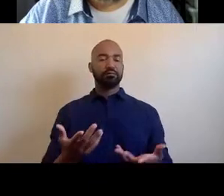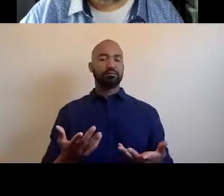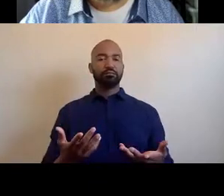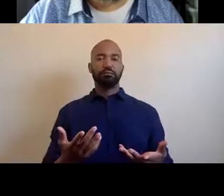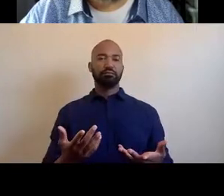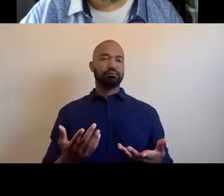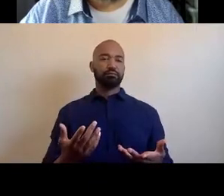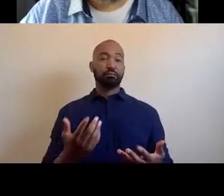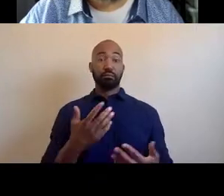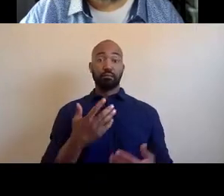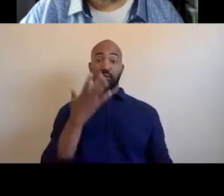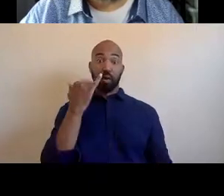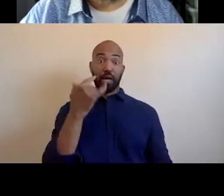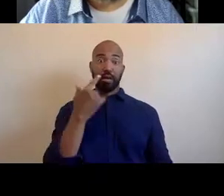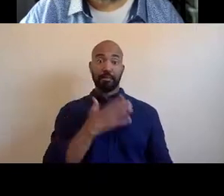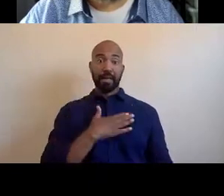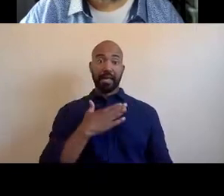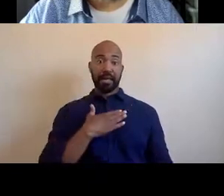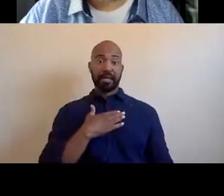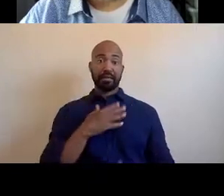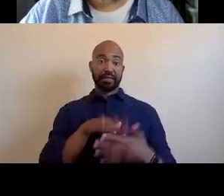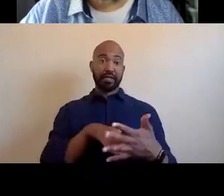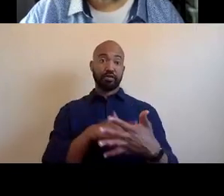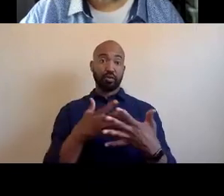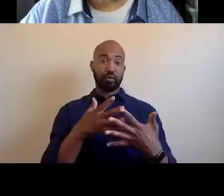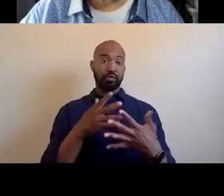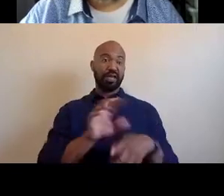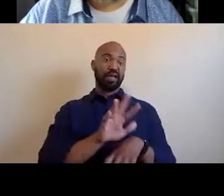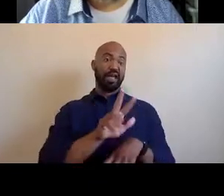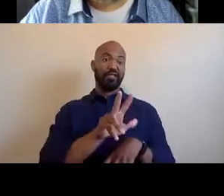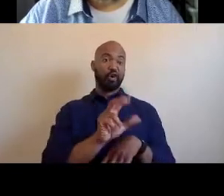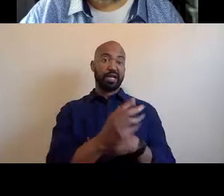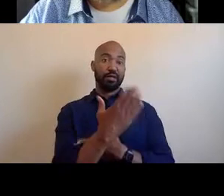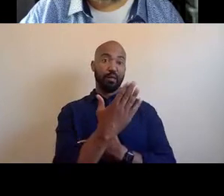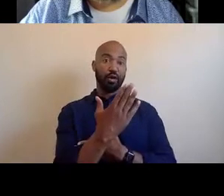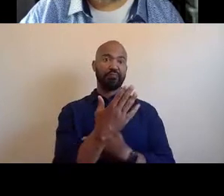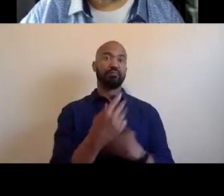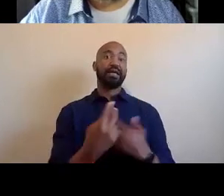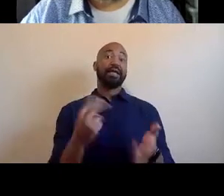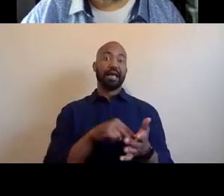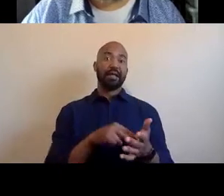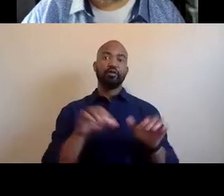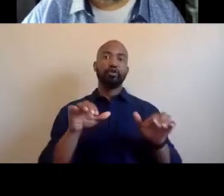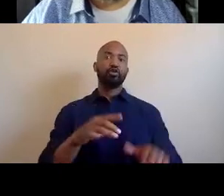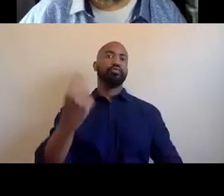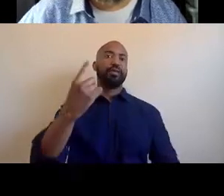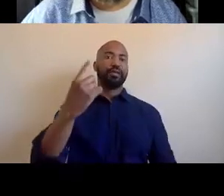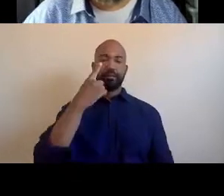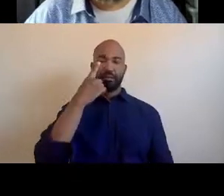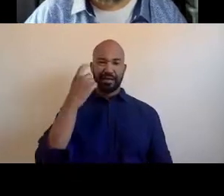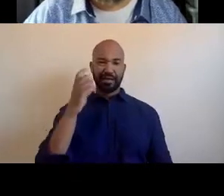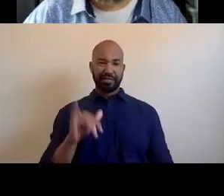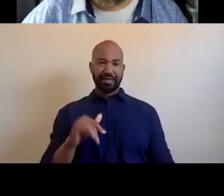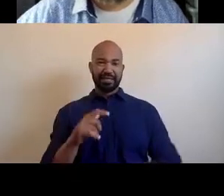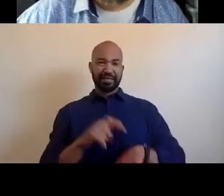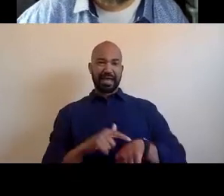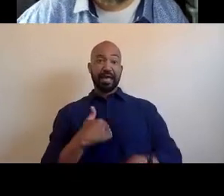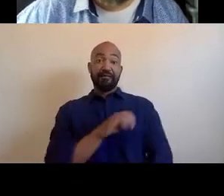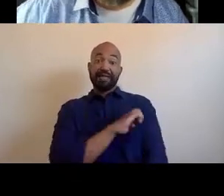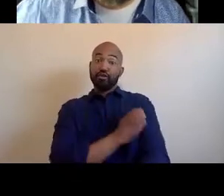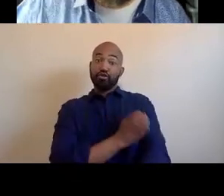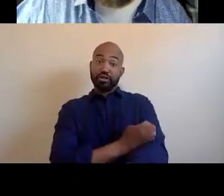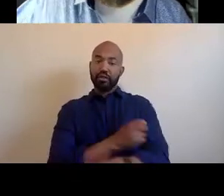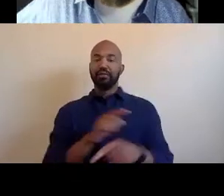because of my schedule, I get up at 5:30 in the morning to do something. And so that's the time that I have the energy as well as